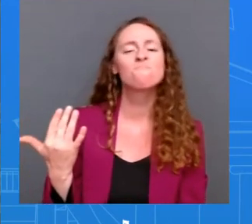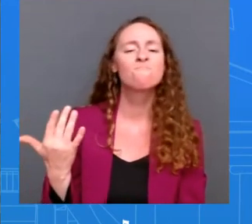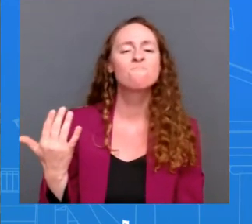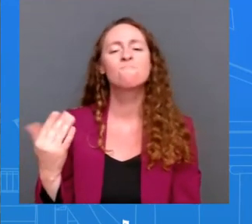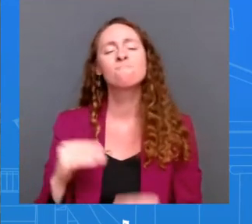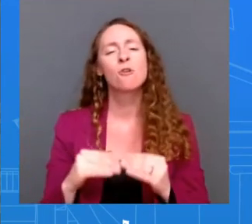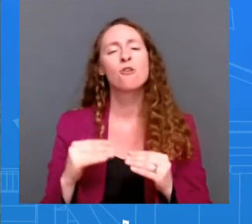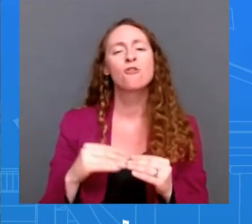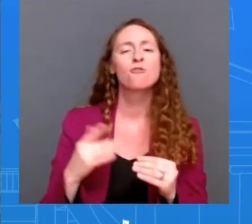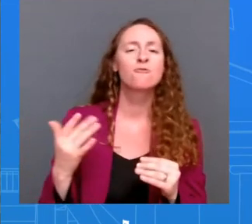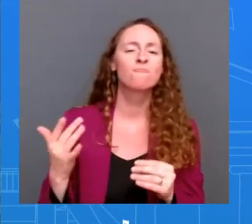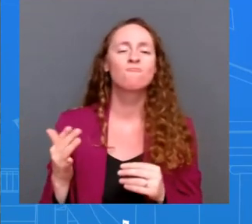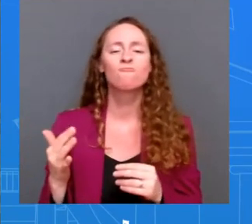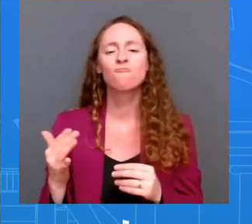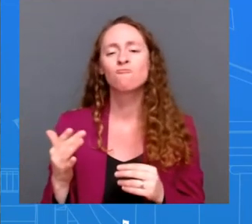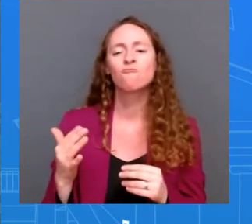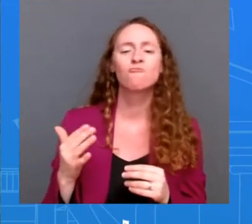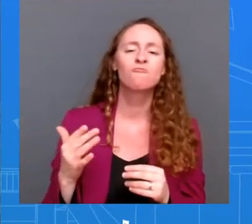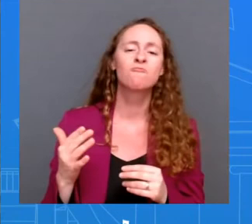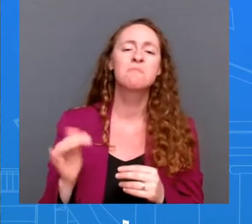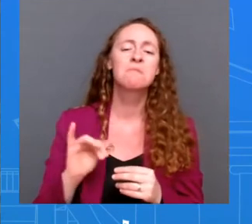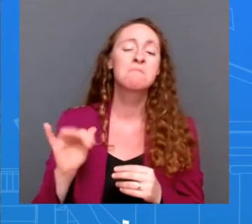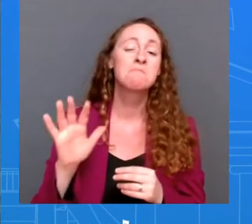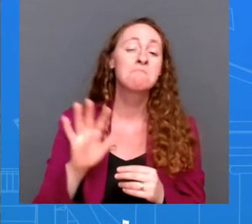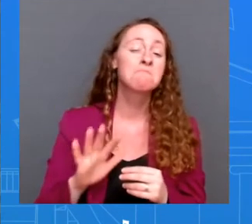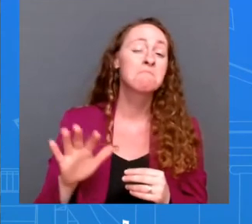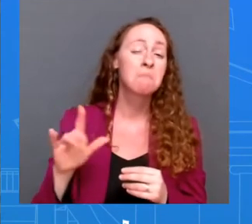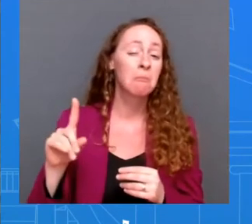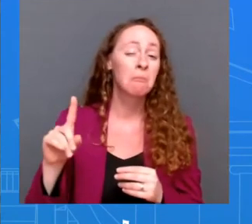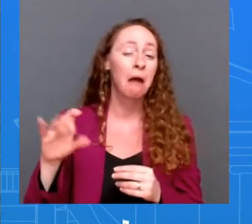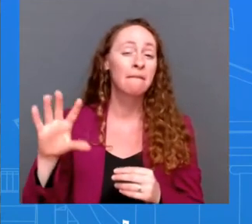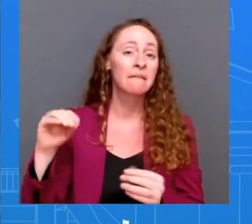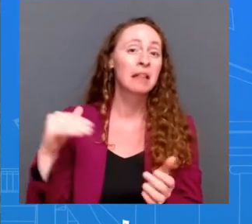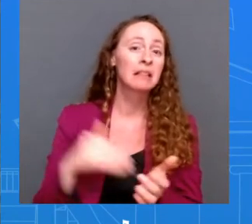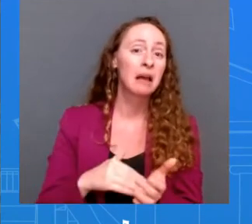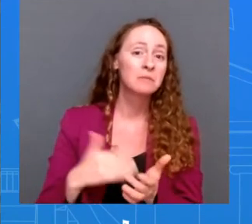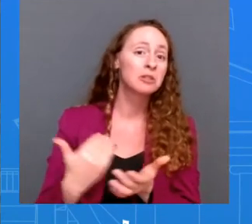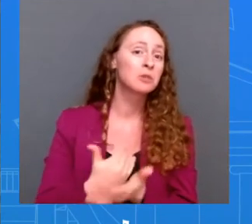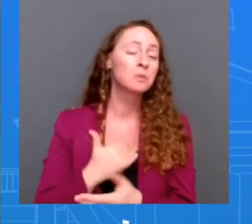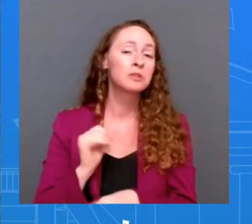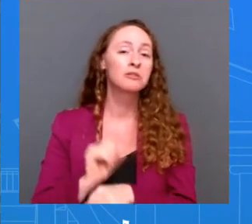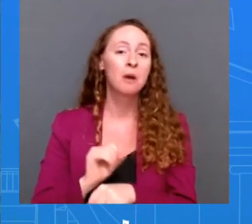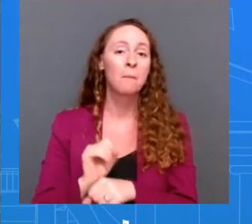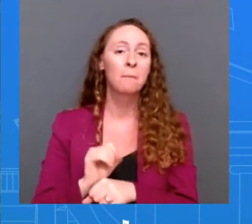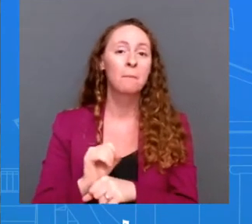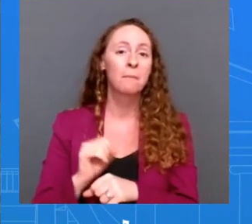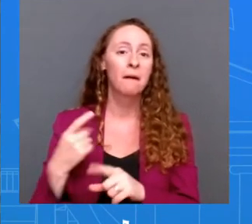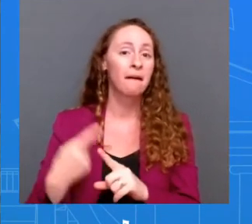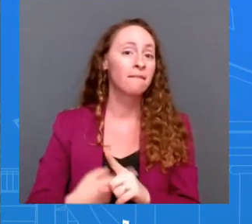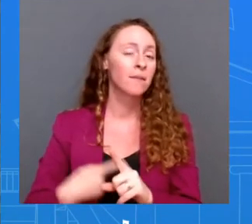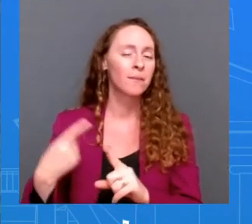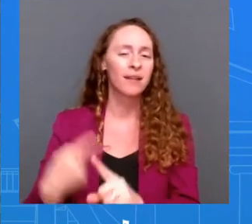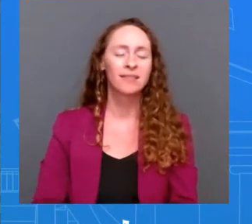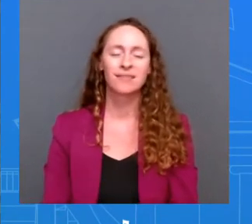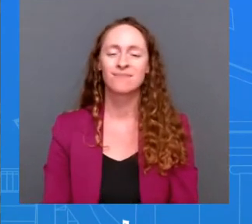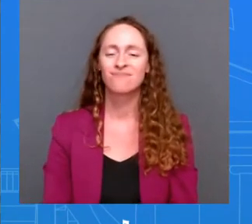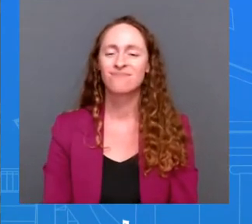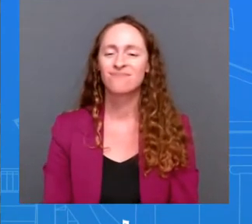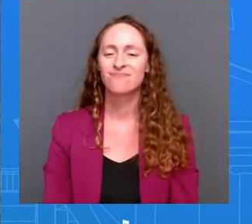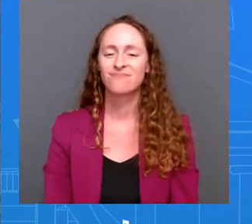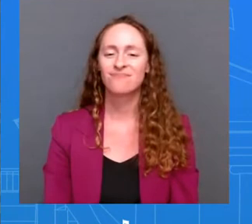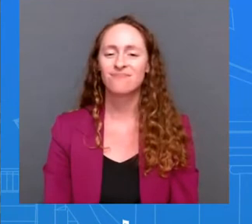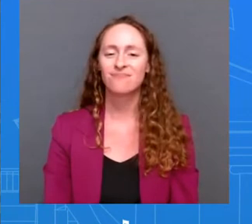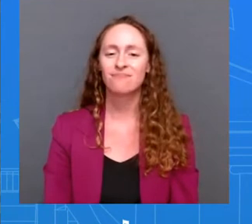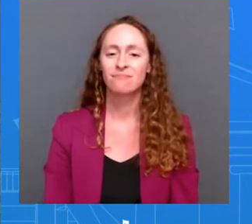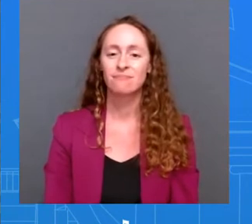150,000 jobs per month. And so that would actually that will be a sign of a success of this transition,